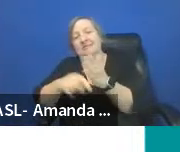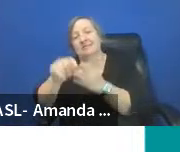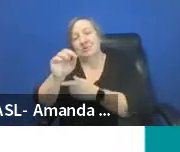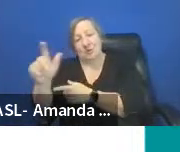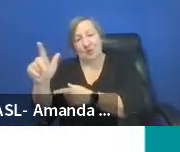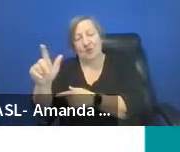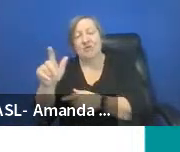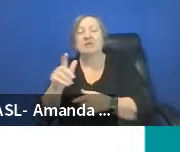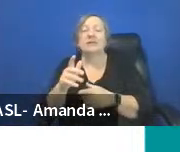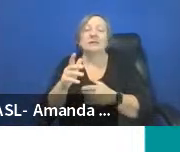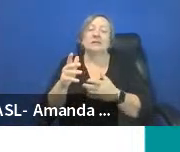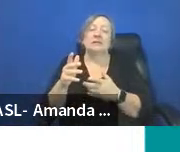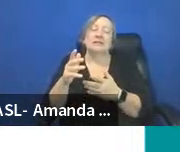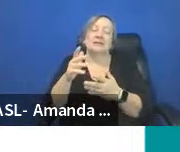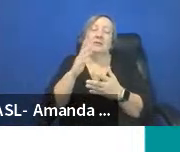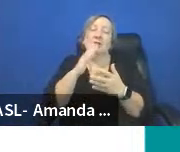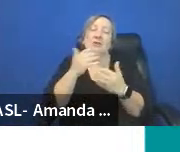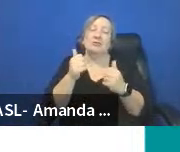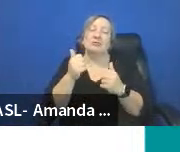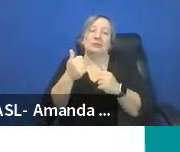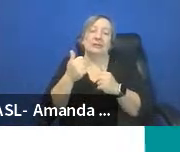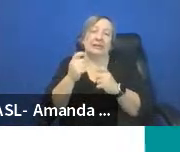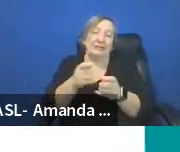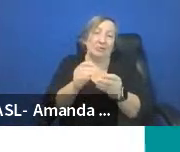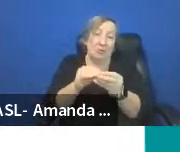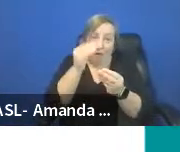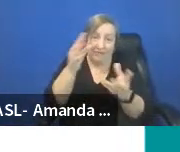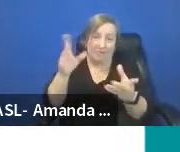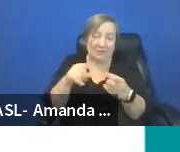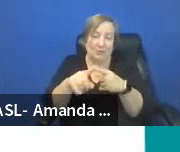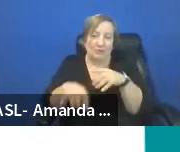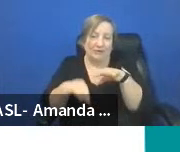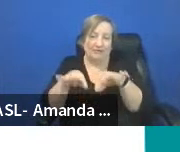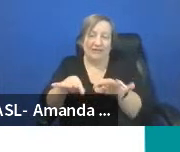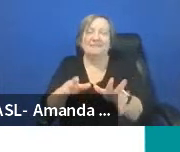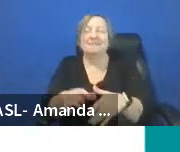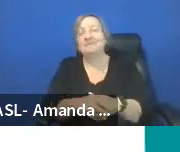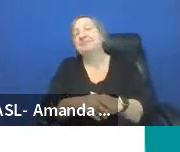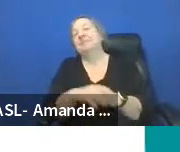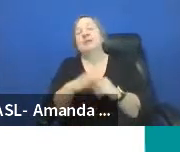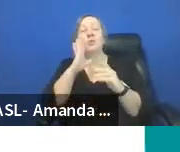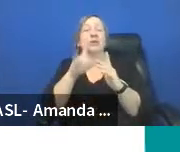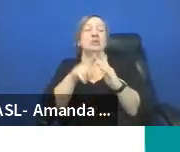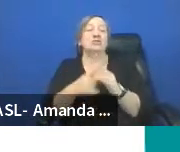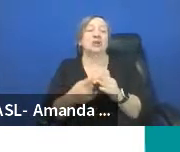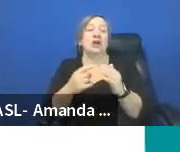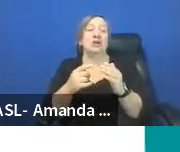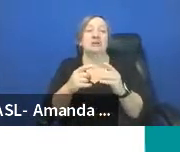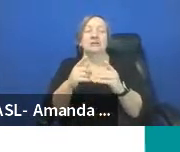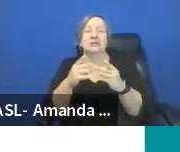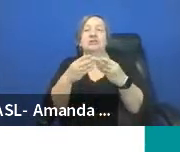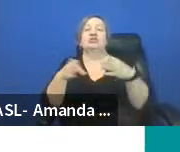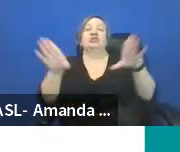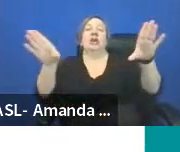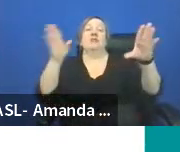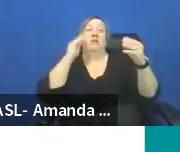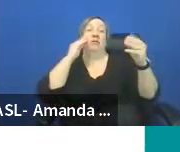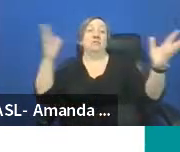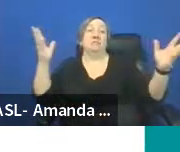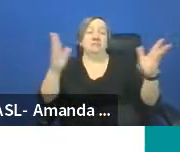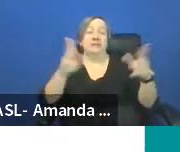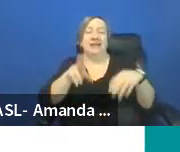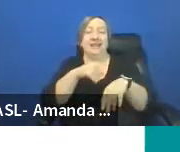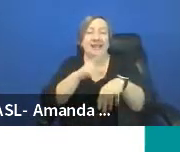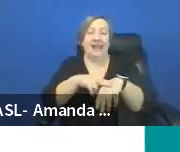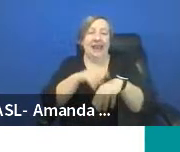more information as we have good stuff to share. So I'm going to start out kind of hitting this at a high level, kind of the national picture a